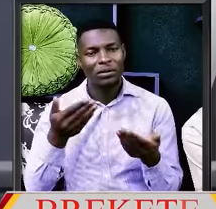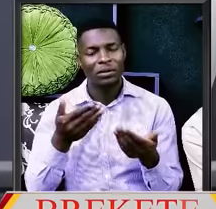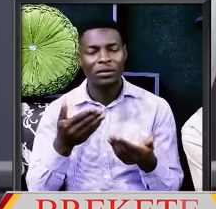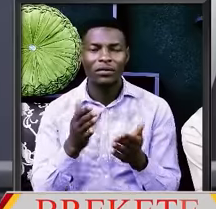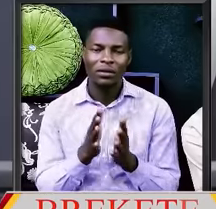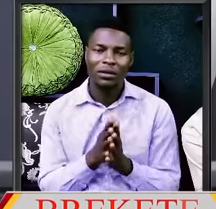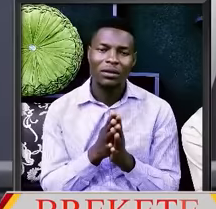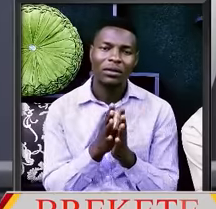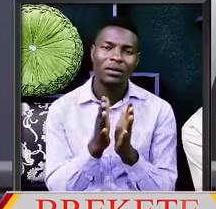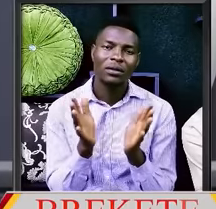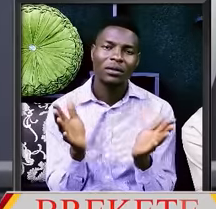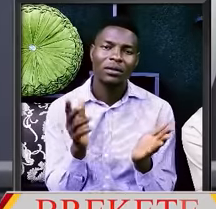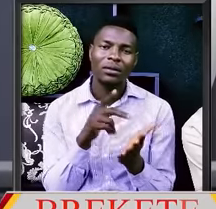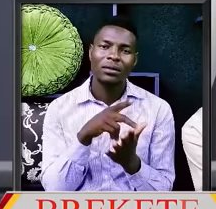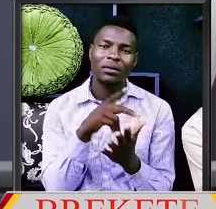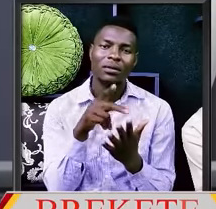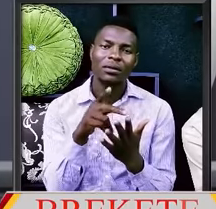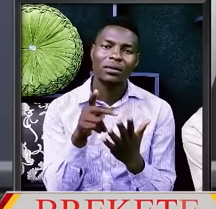public.